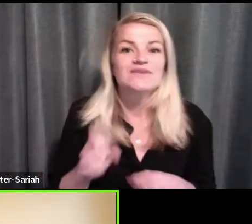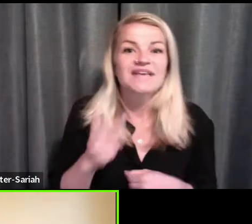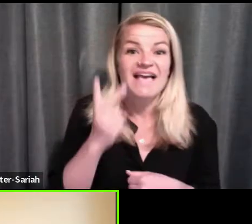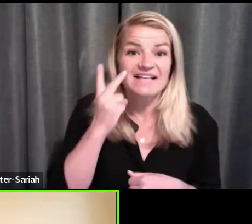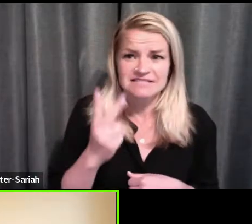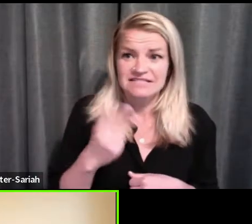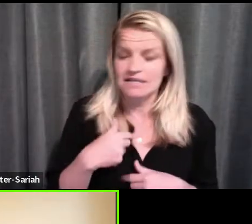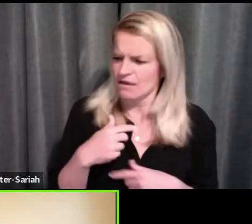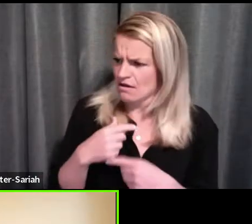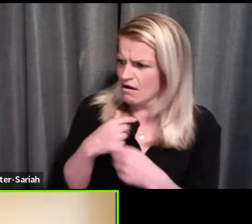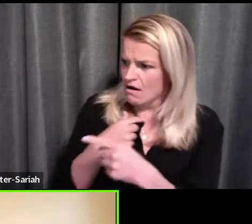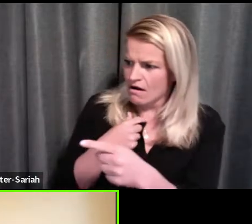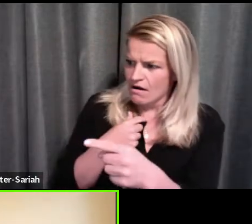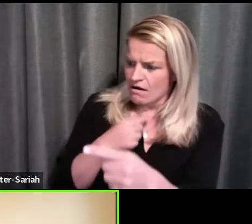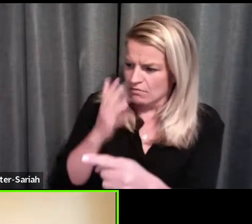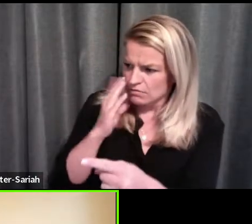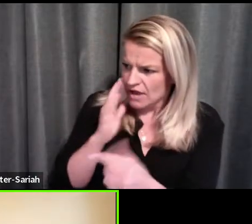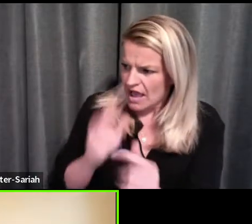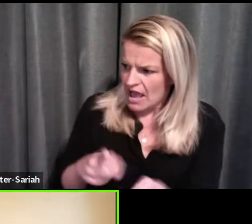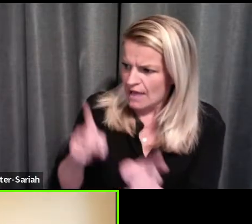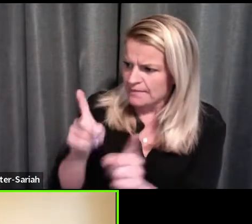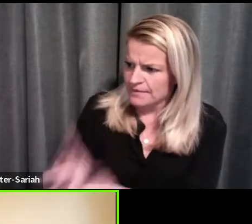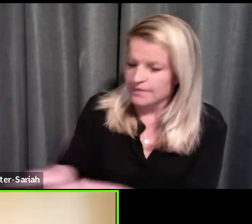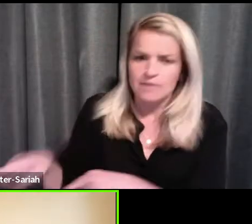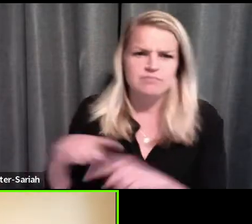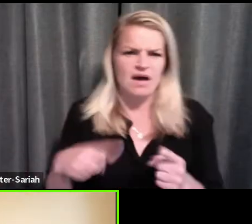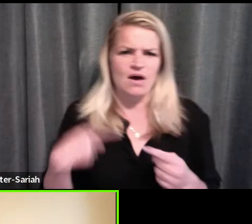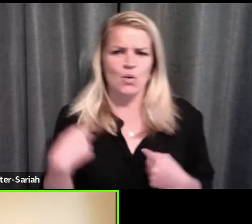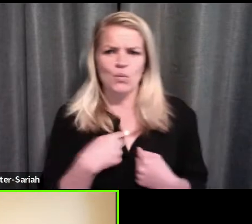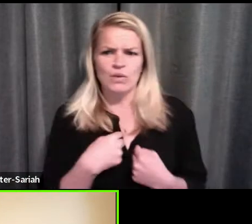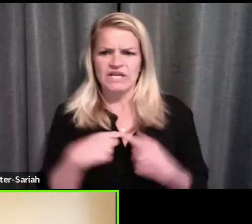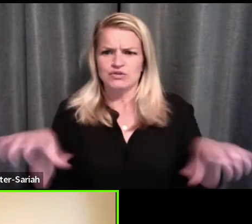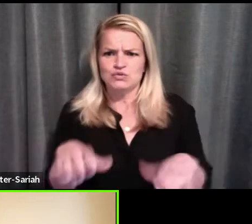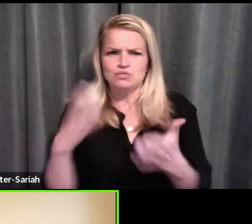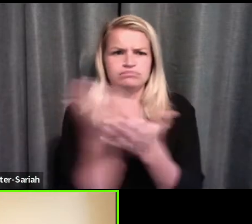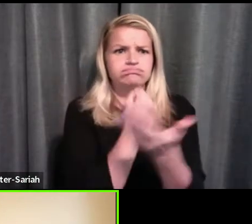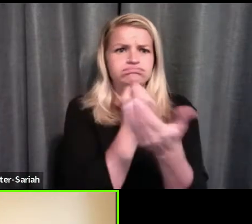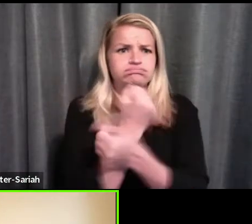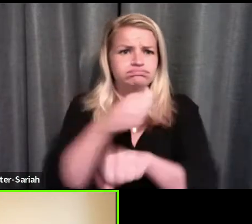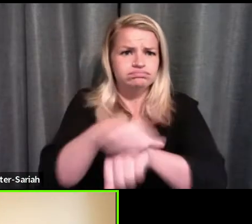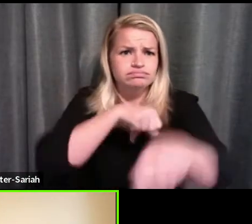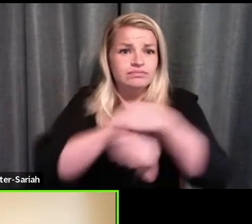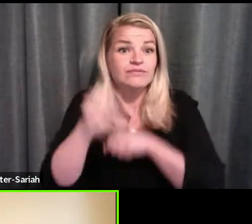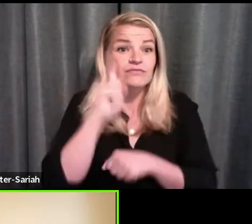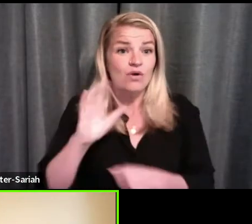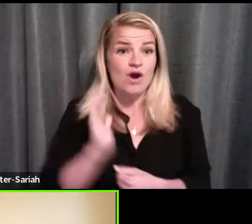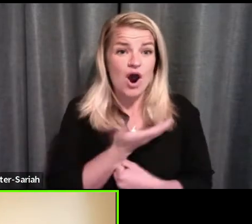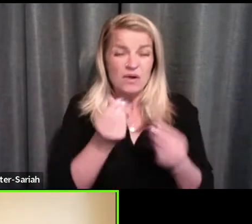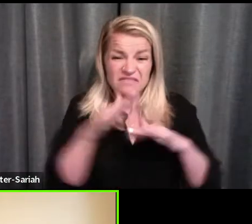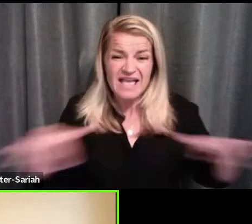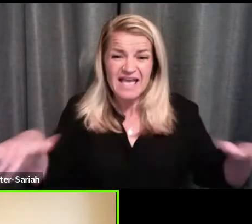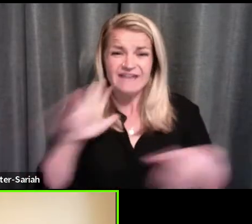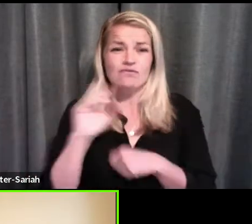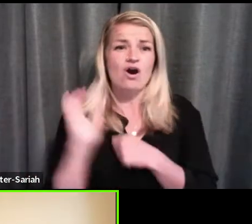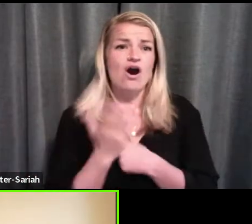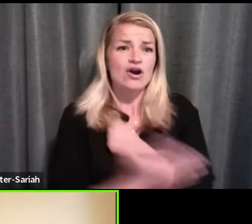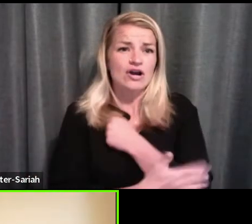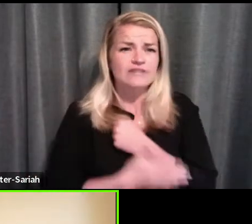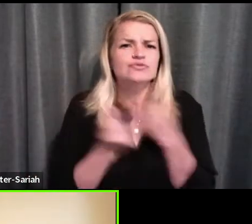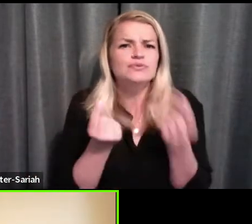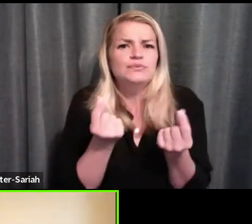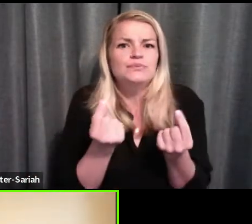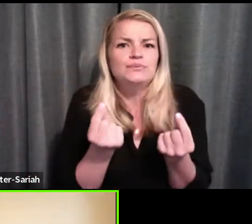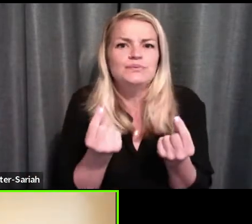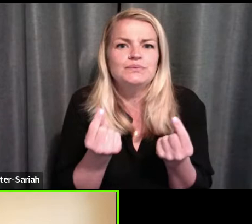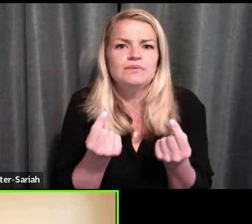passing by. What have we done for our land? Oh, won't you